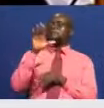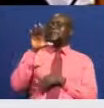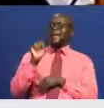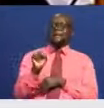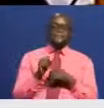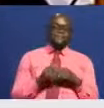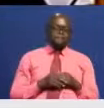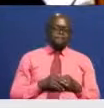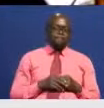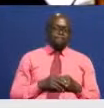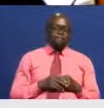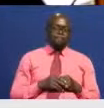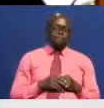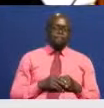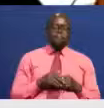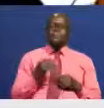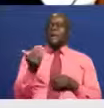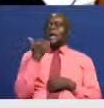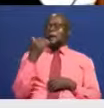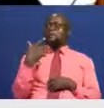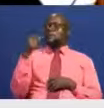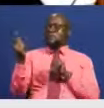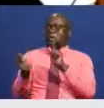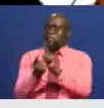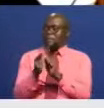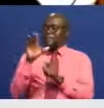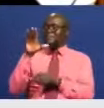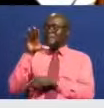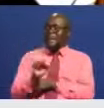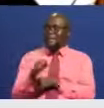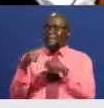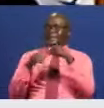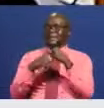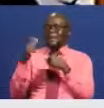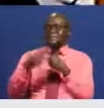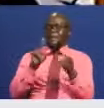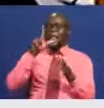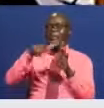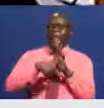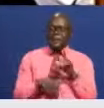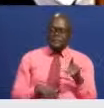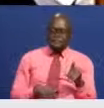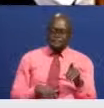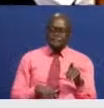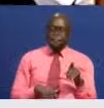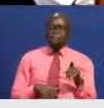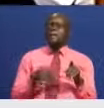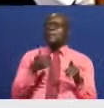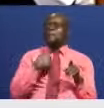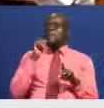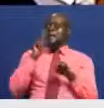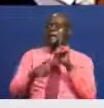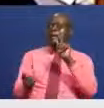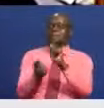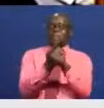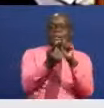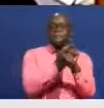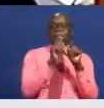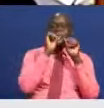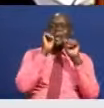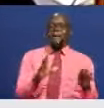Cabinet Secretary. And I was asked to go and see the Cabinet Secretary. 6 months down the line, I am unable to see that